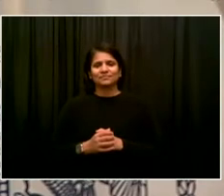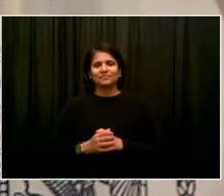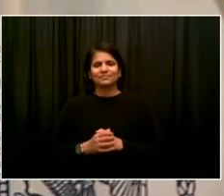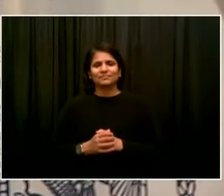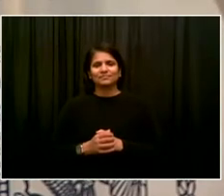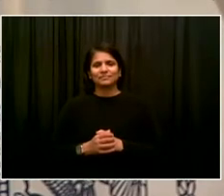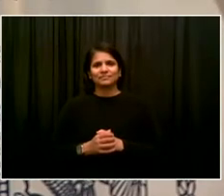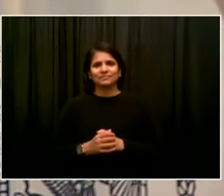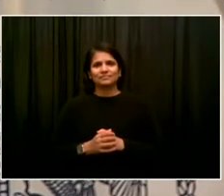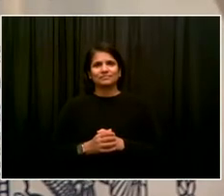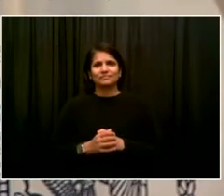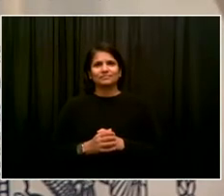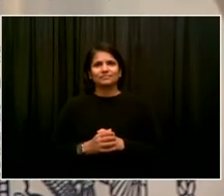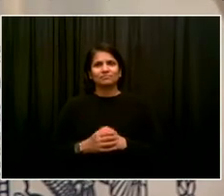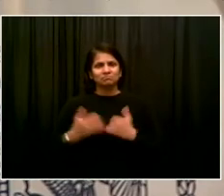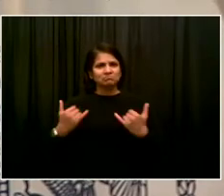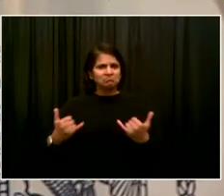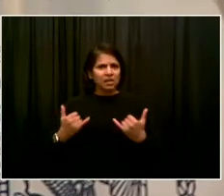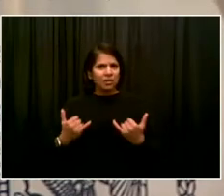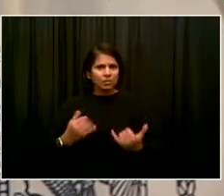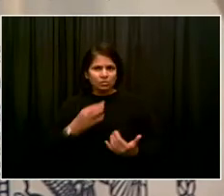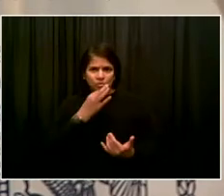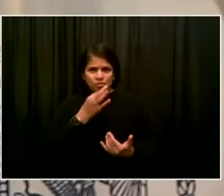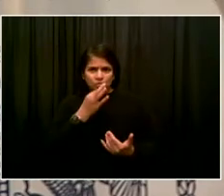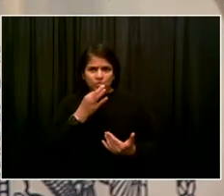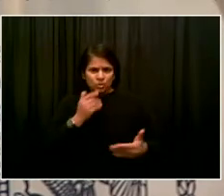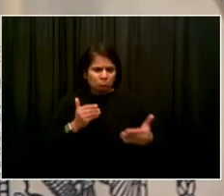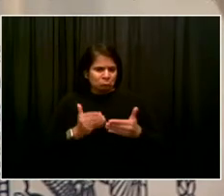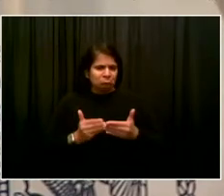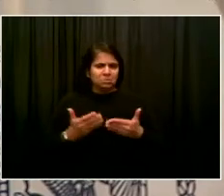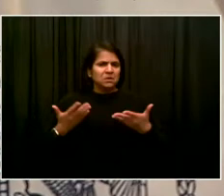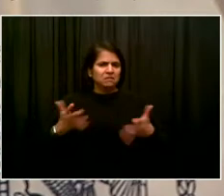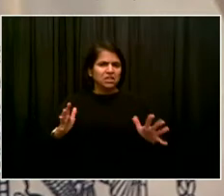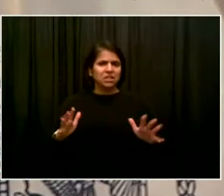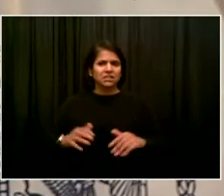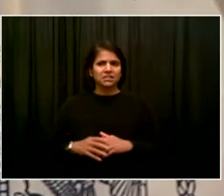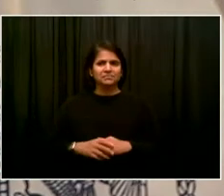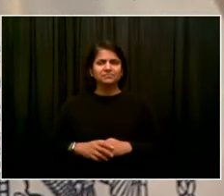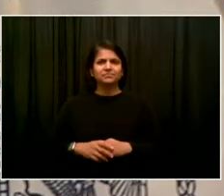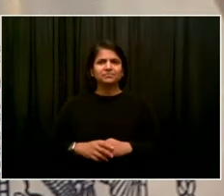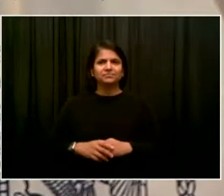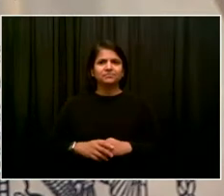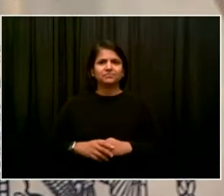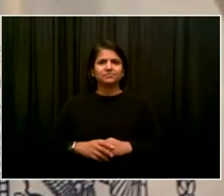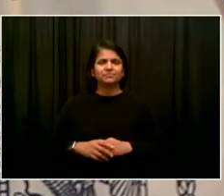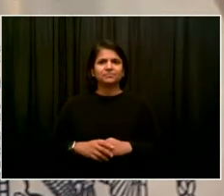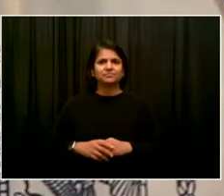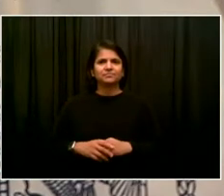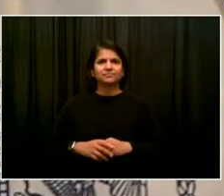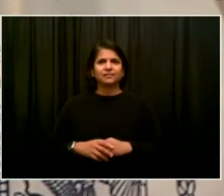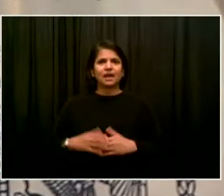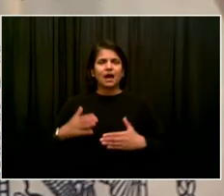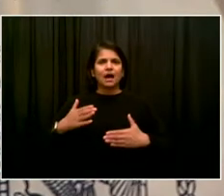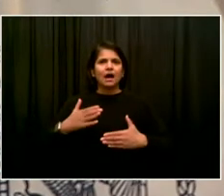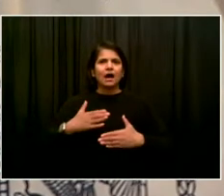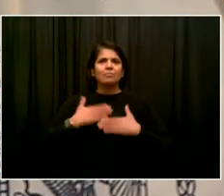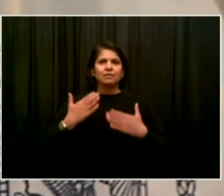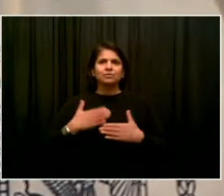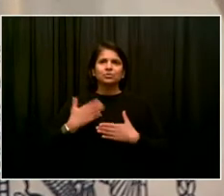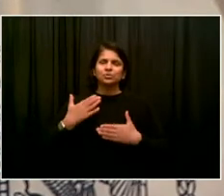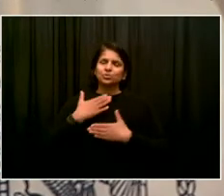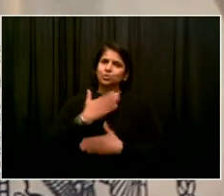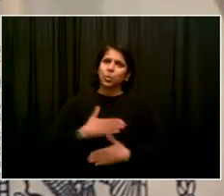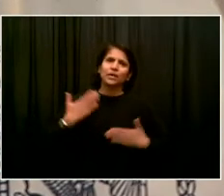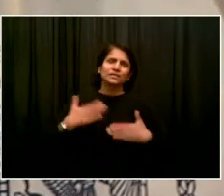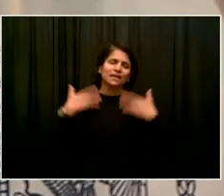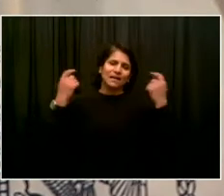As we conclude this press conference, I have the wonderful, wonderful joy of celebrating another great New Yorker. We've been doing this over